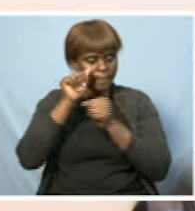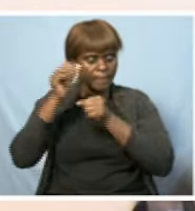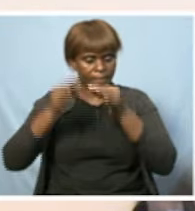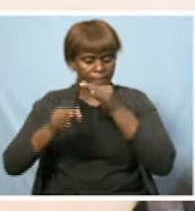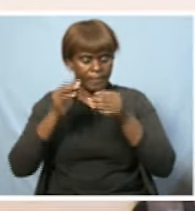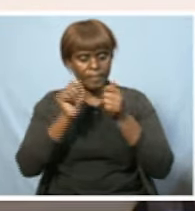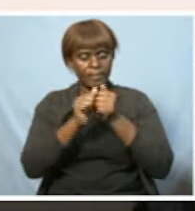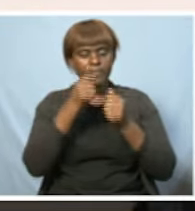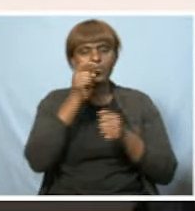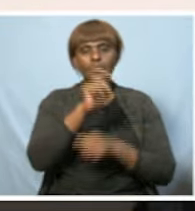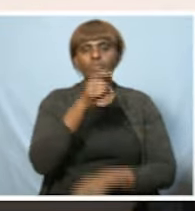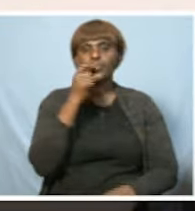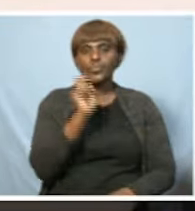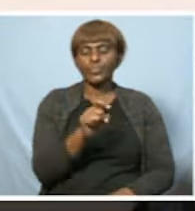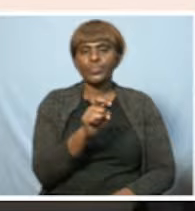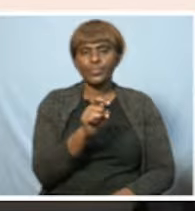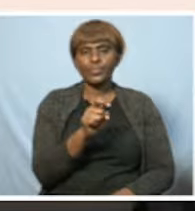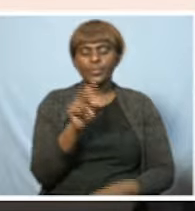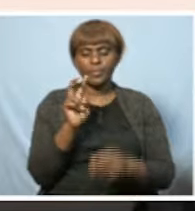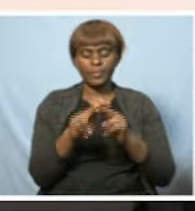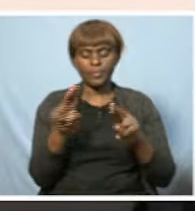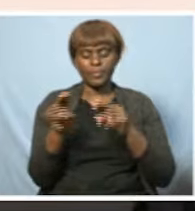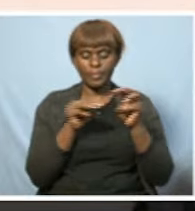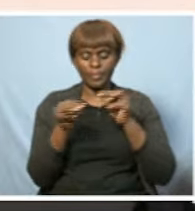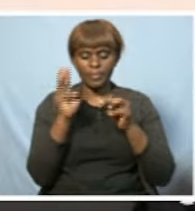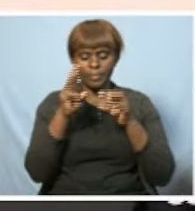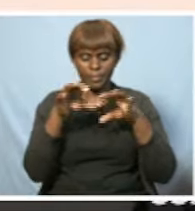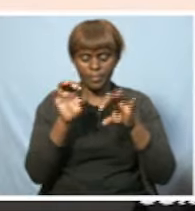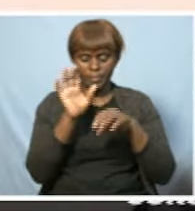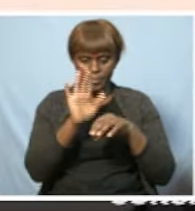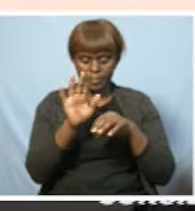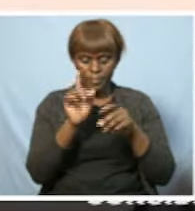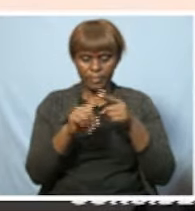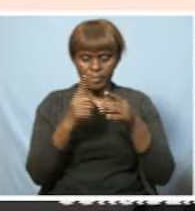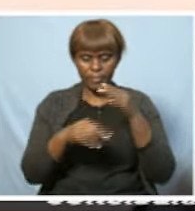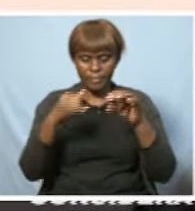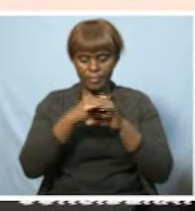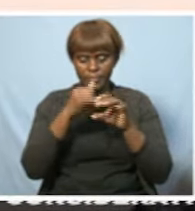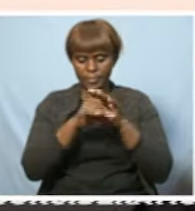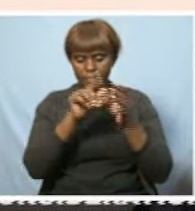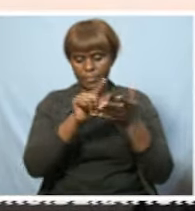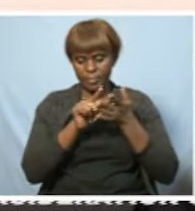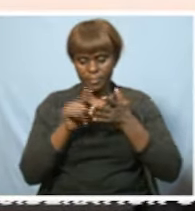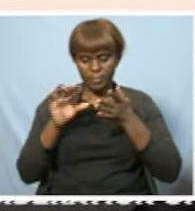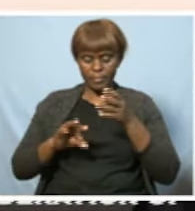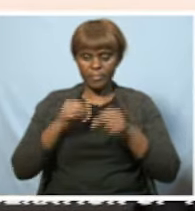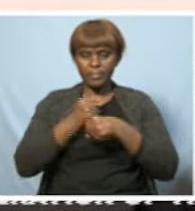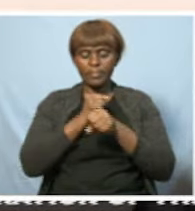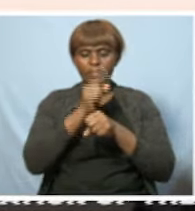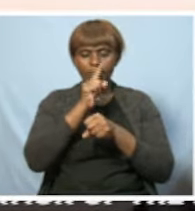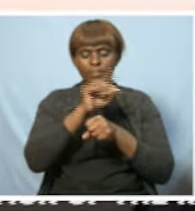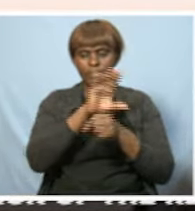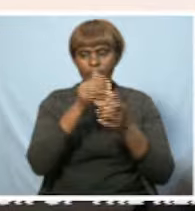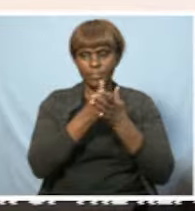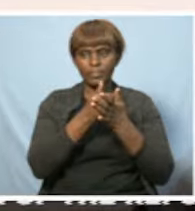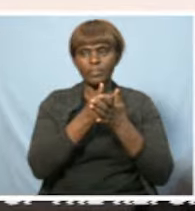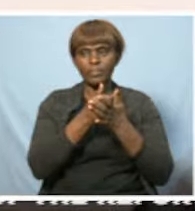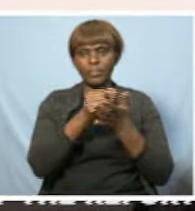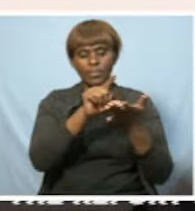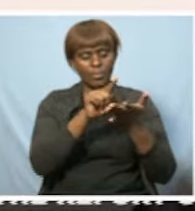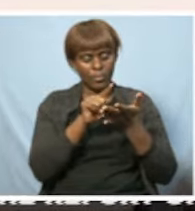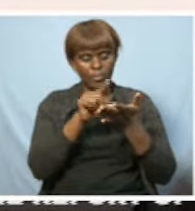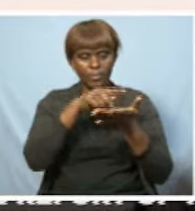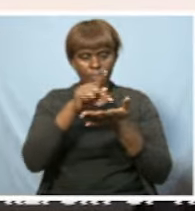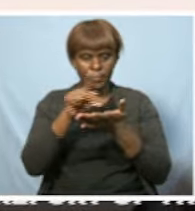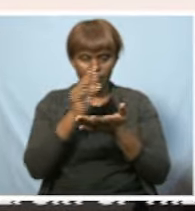orders. Chair, management will continue to engage loan beneficiaries to ensure that they make good on the loan repayments, and when